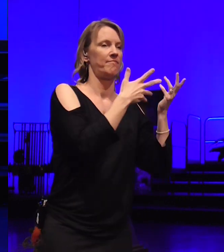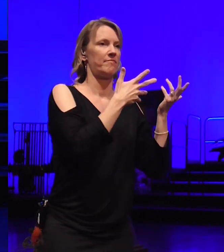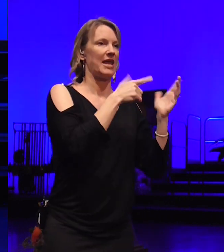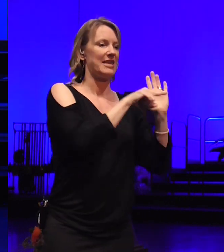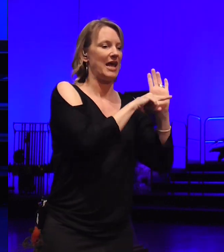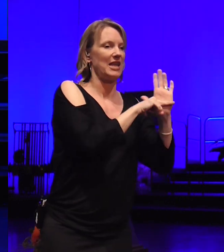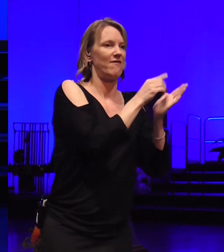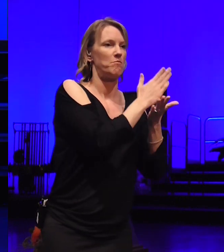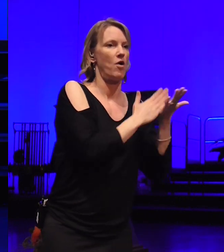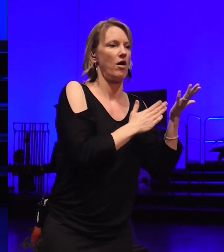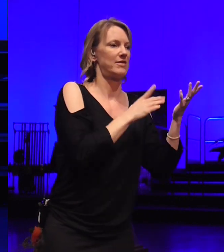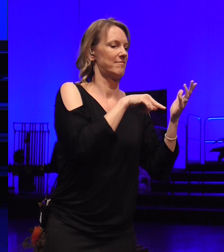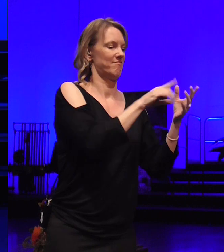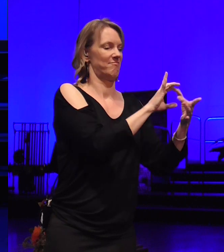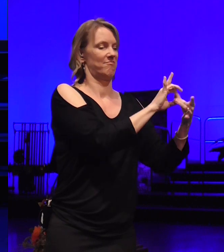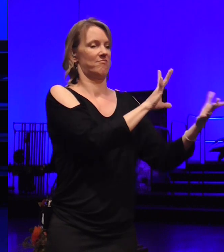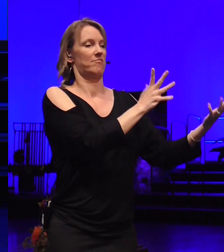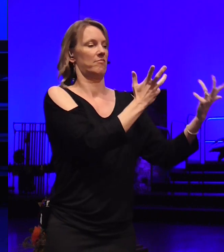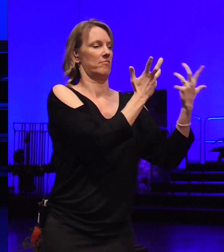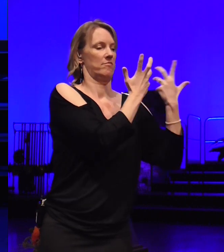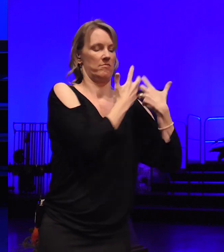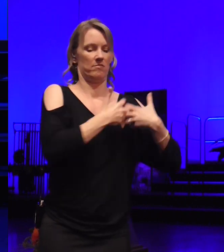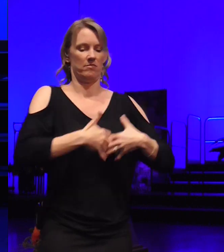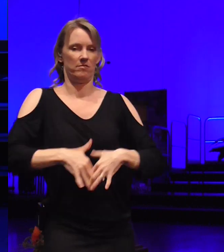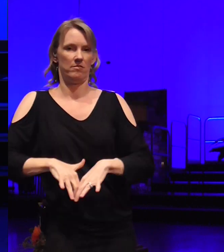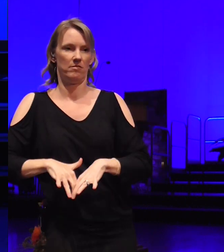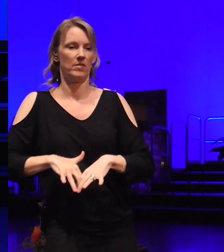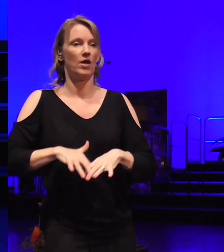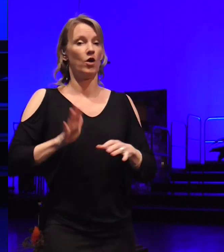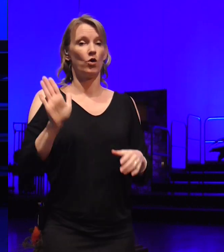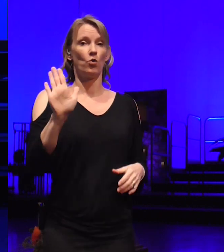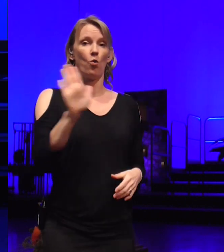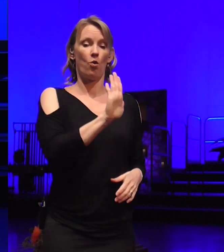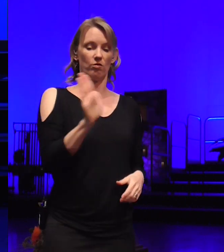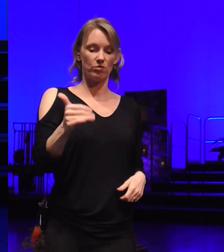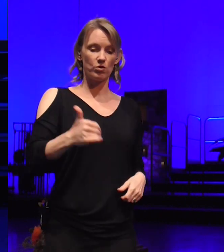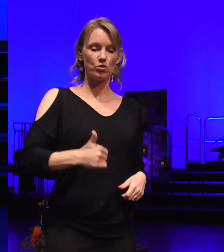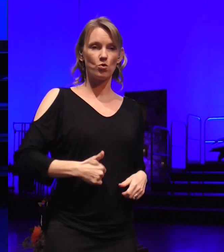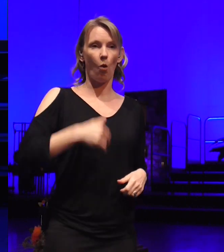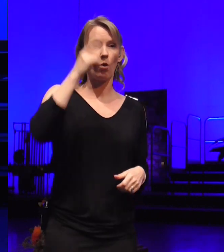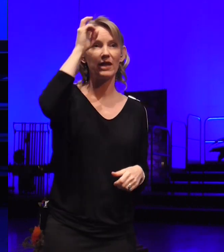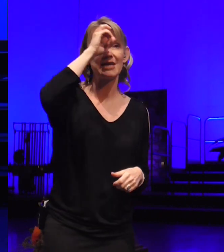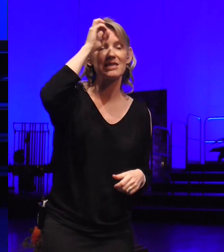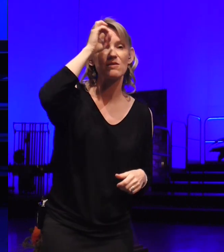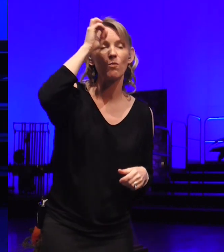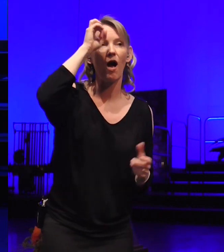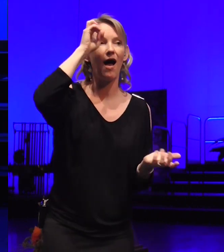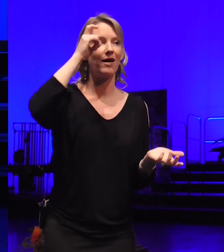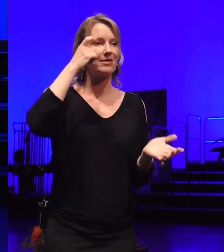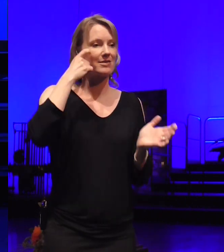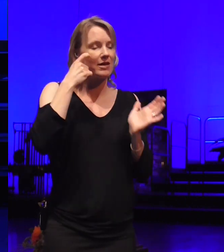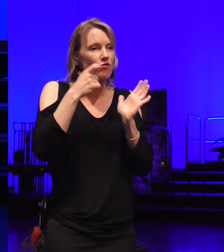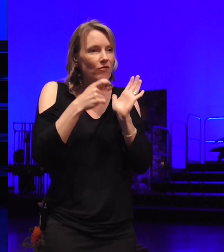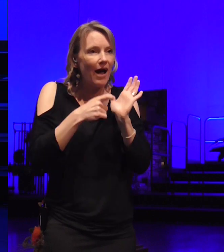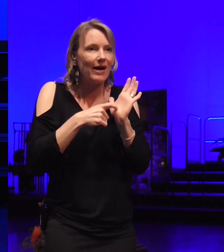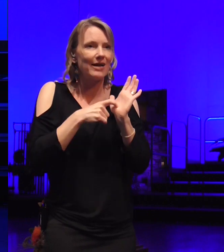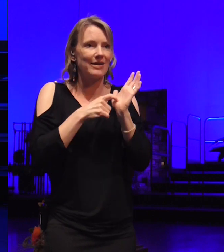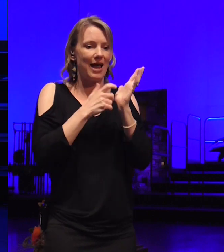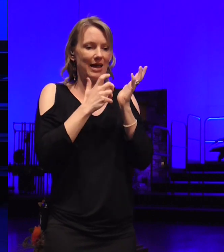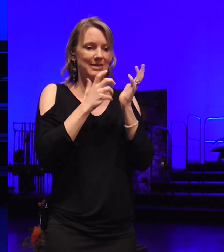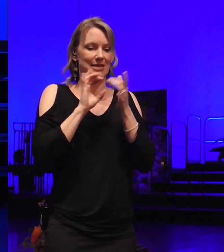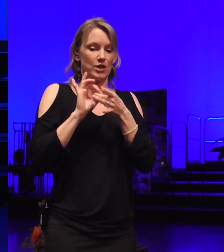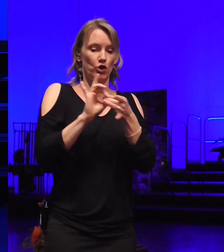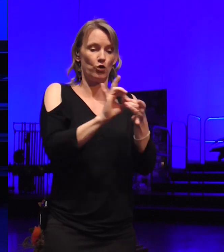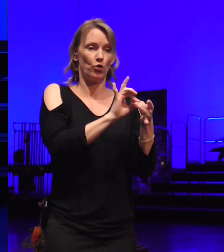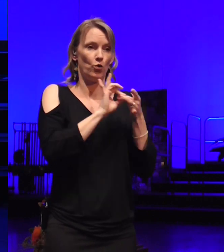a seamless unity. The soul is wise and subtle. It recognizes that